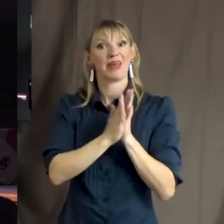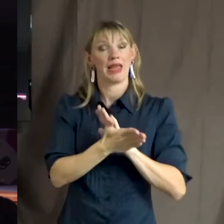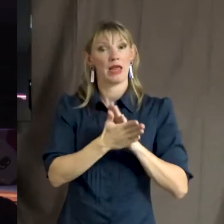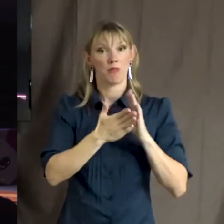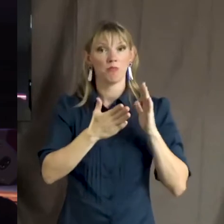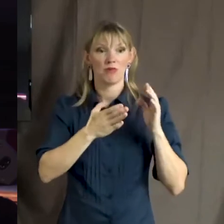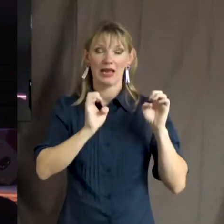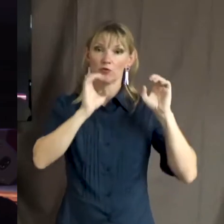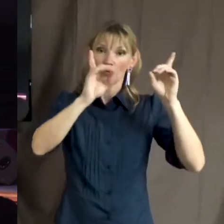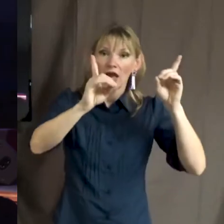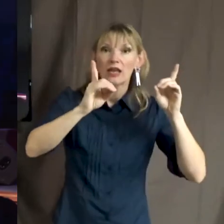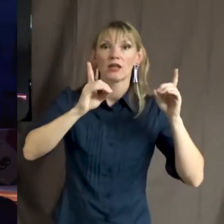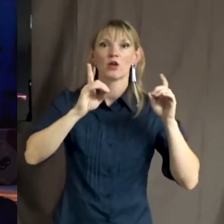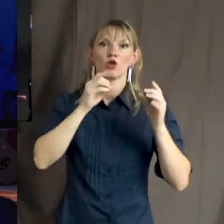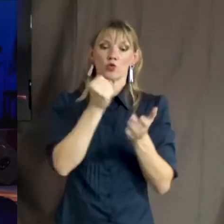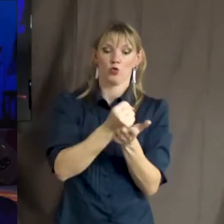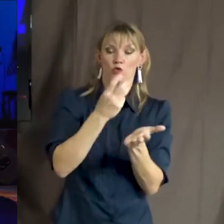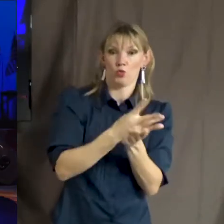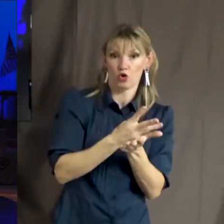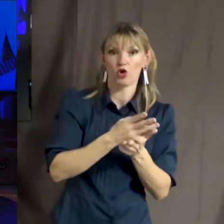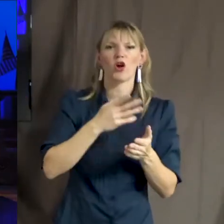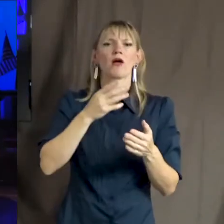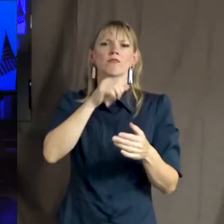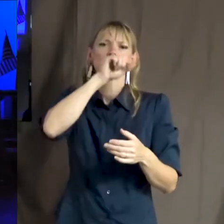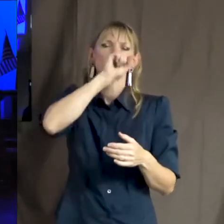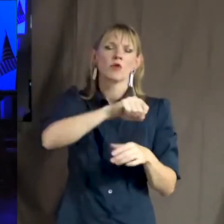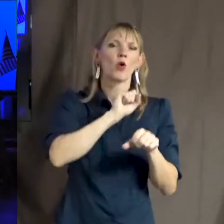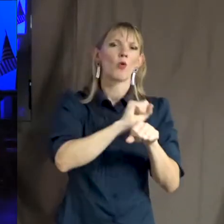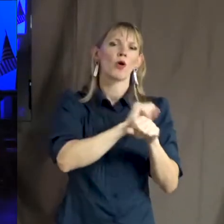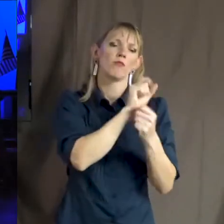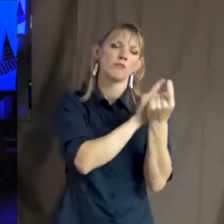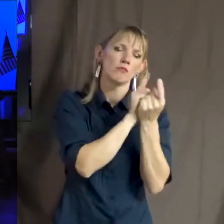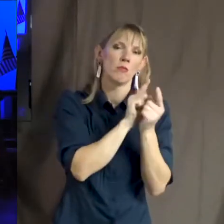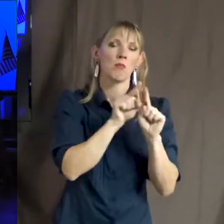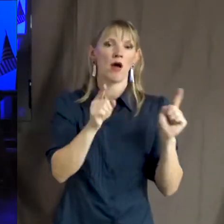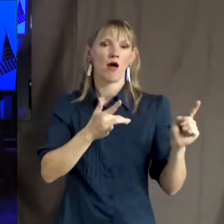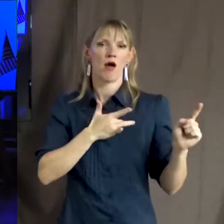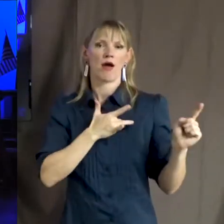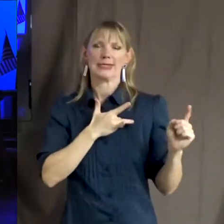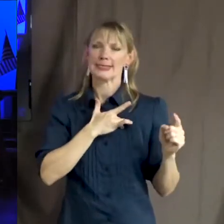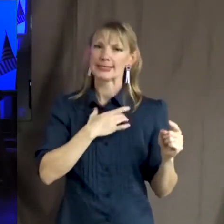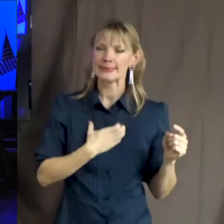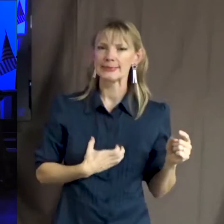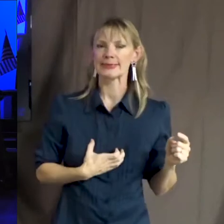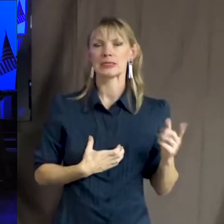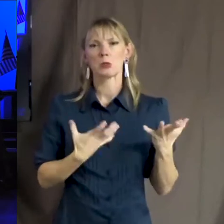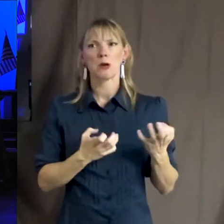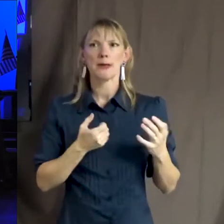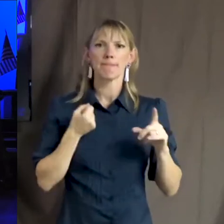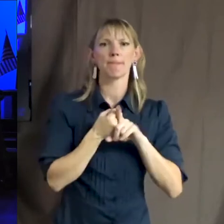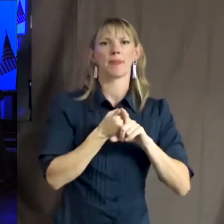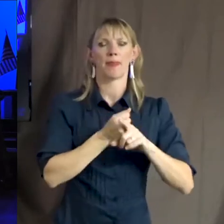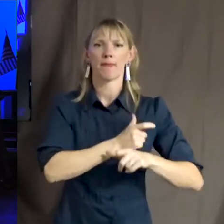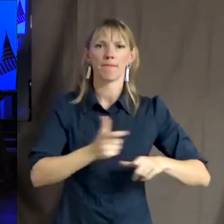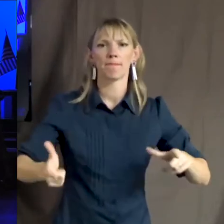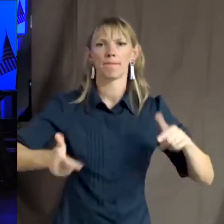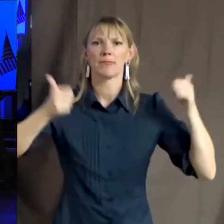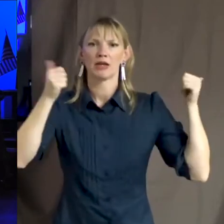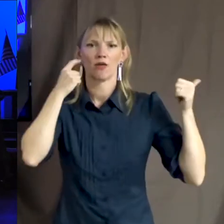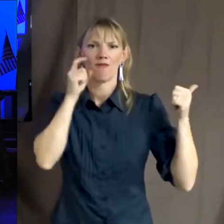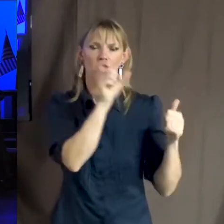and she loved working individually, one-on-one with people, but her heart called to make a bigger difference for people in